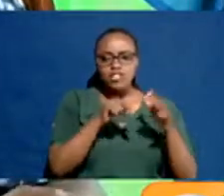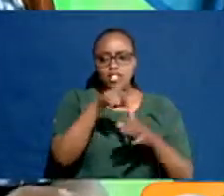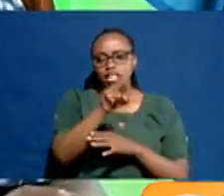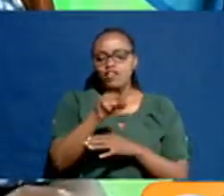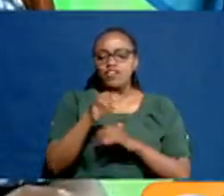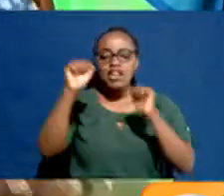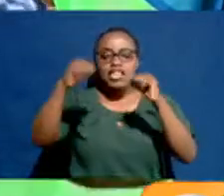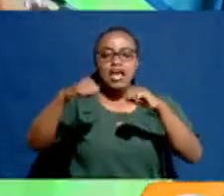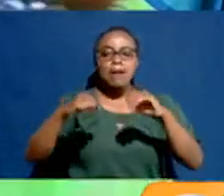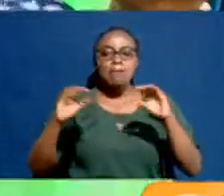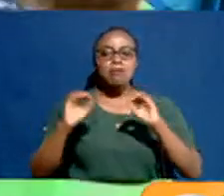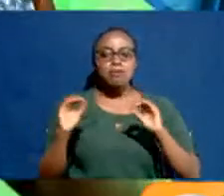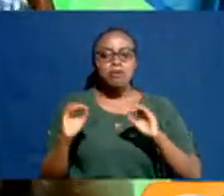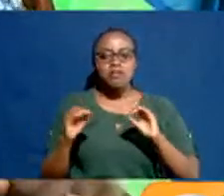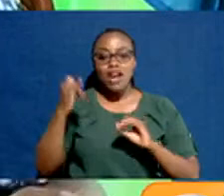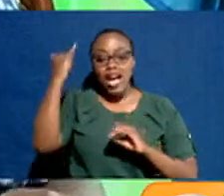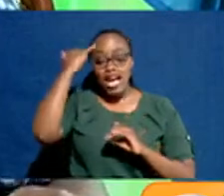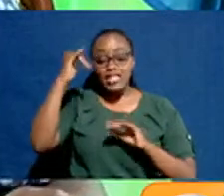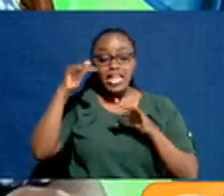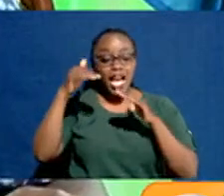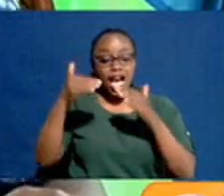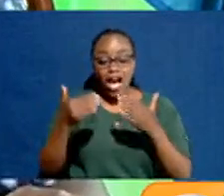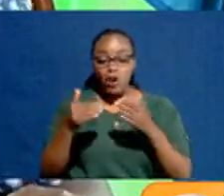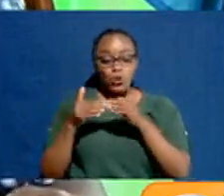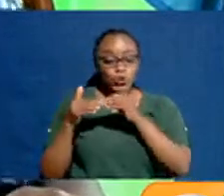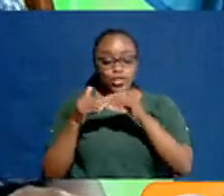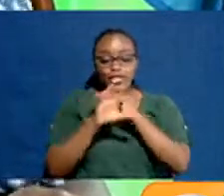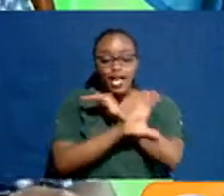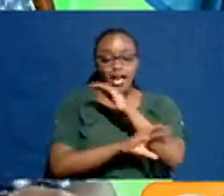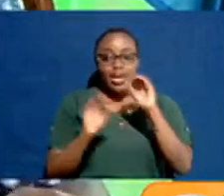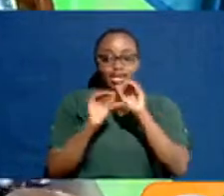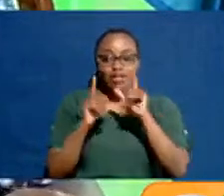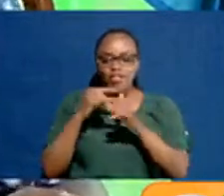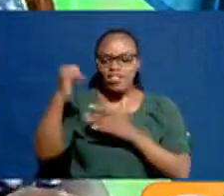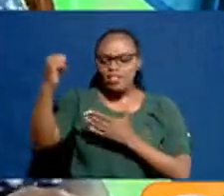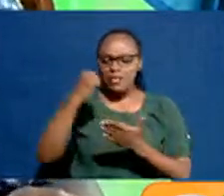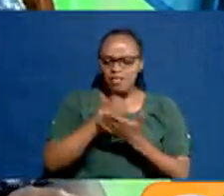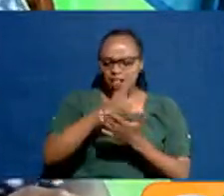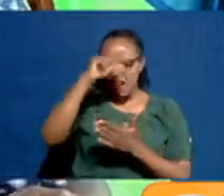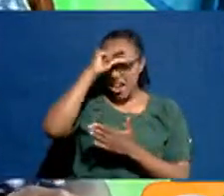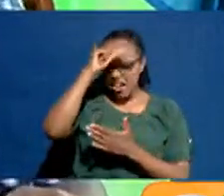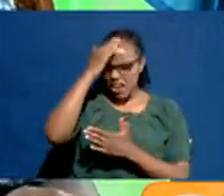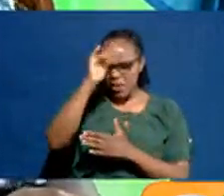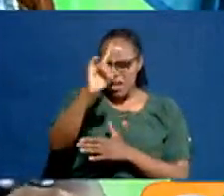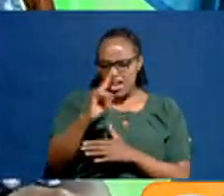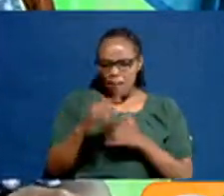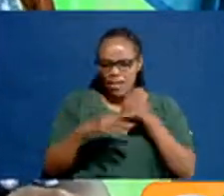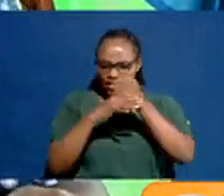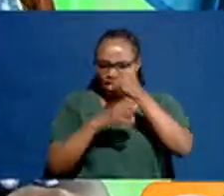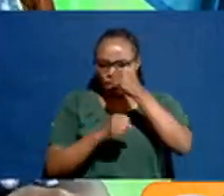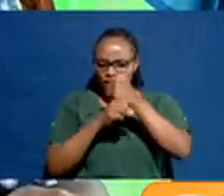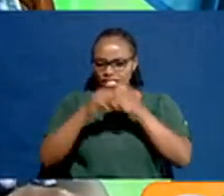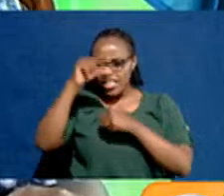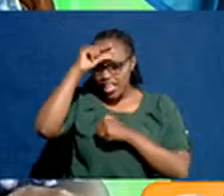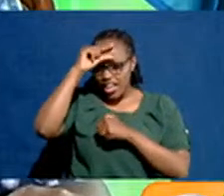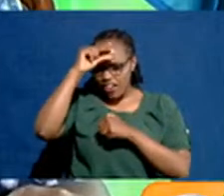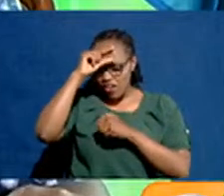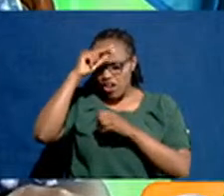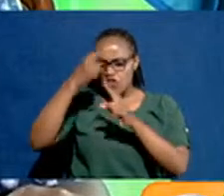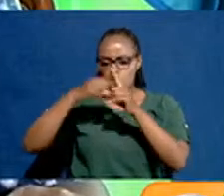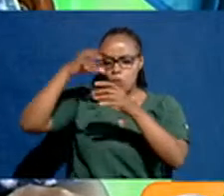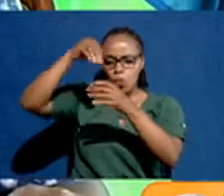not capable, that he has no idea how to run the country, and bring him into his government so that he comes and sabotage the government from